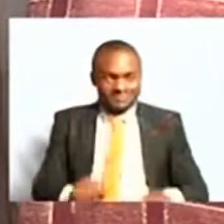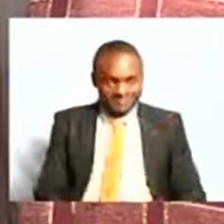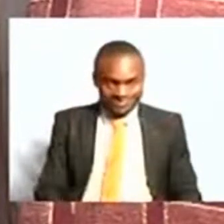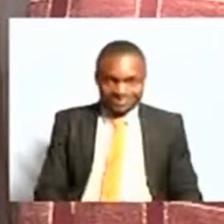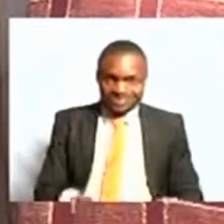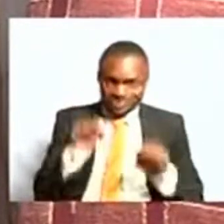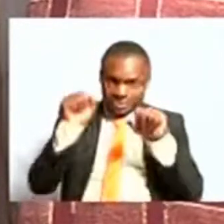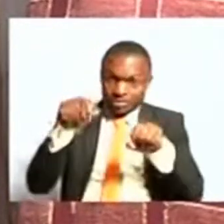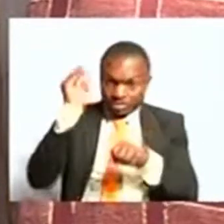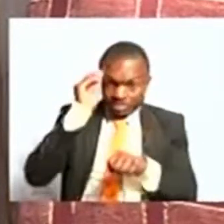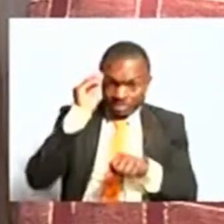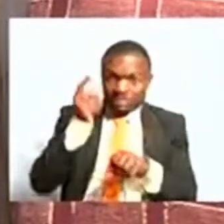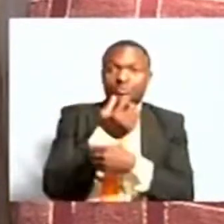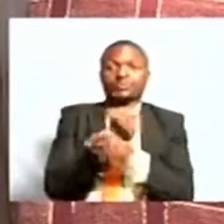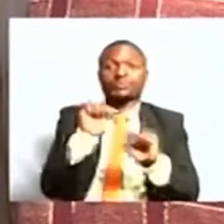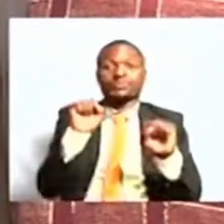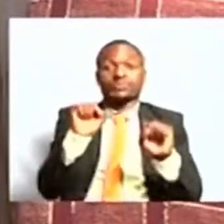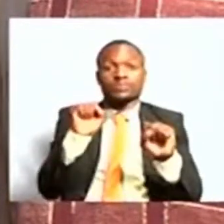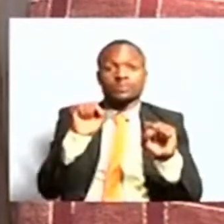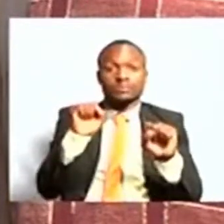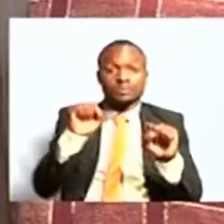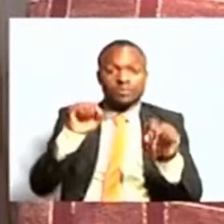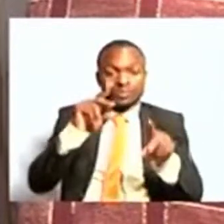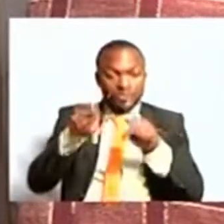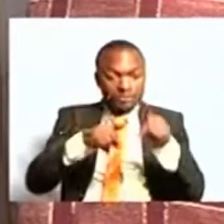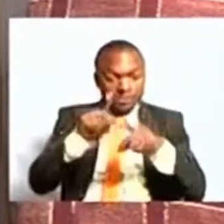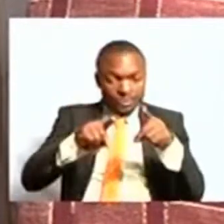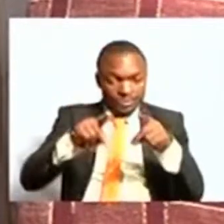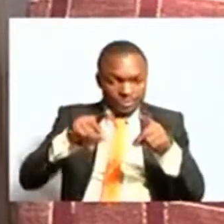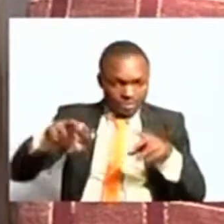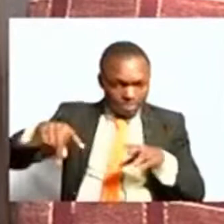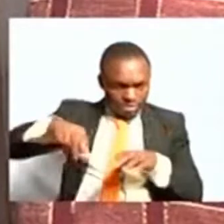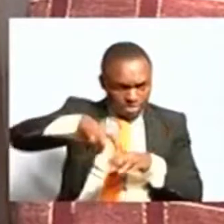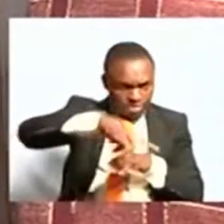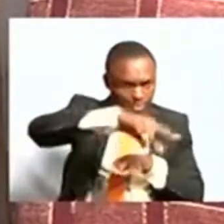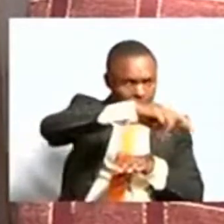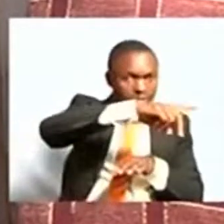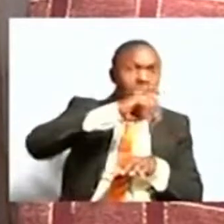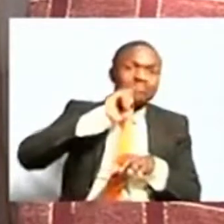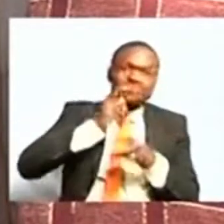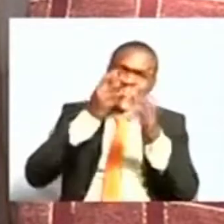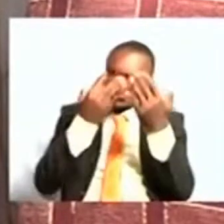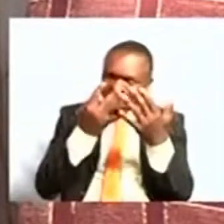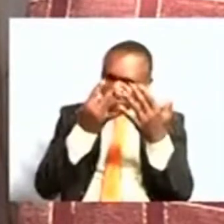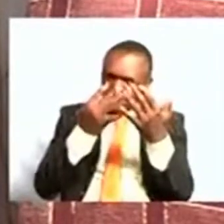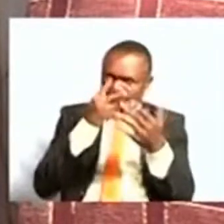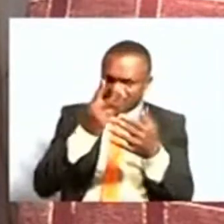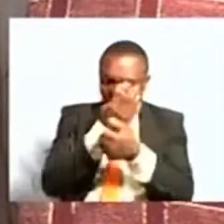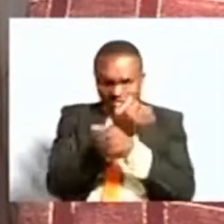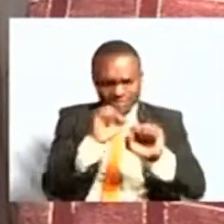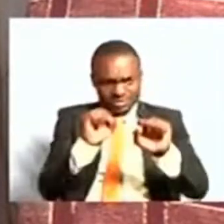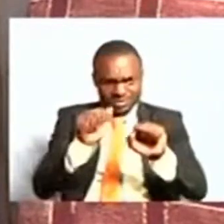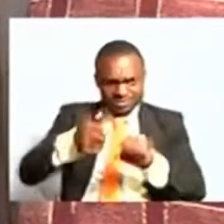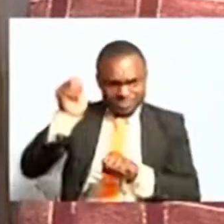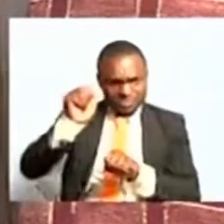so that you know that you are safe. A pedestrian crossing, you have to wait and see if it's safe for you to cross. That's when you